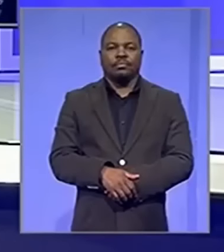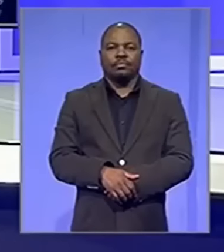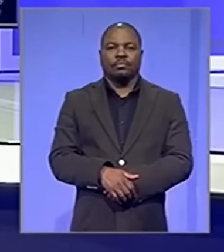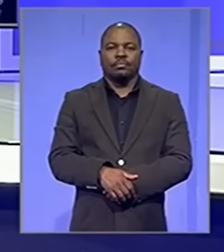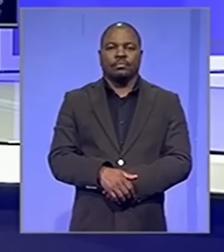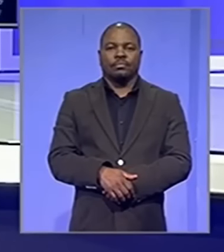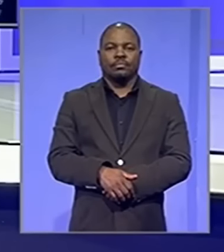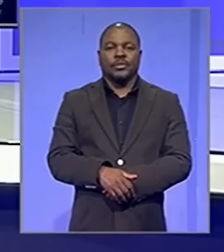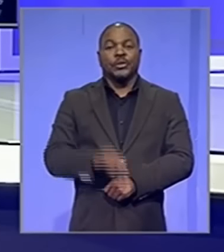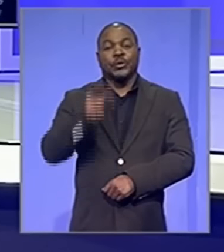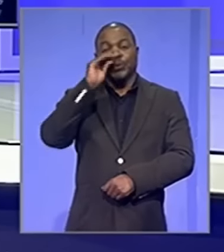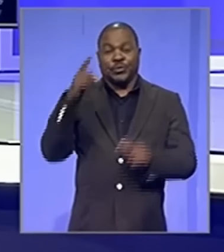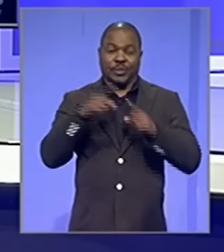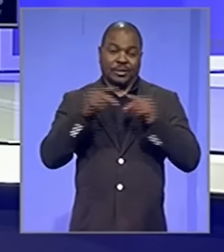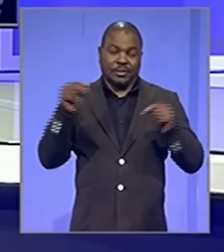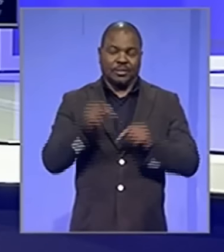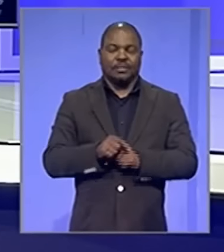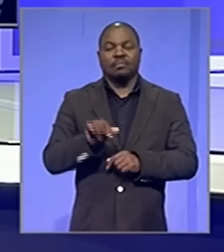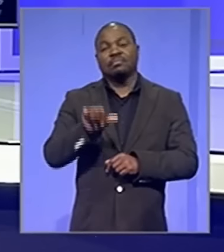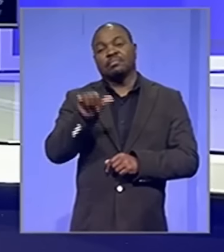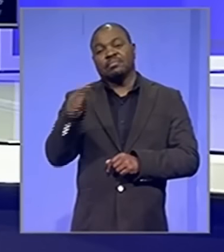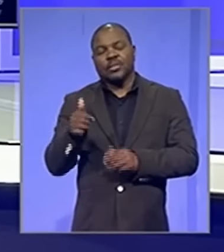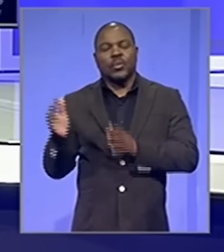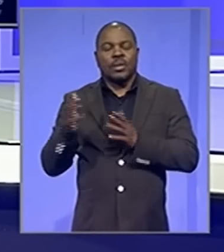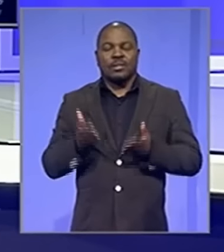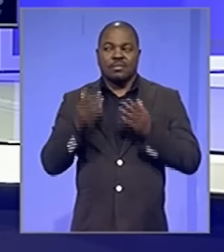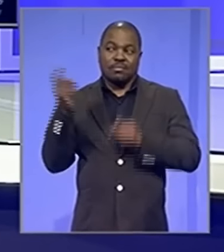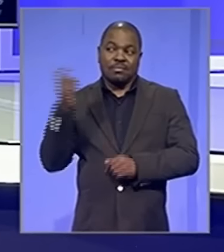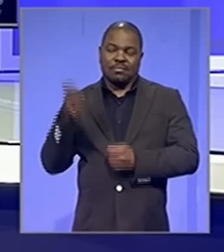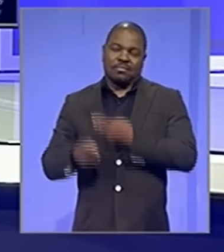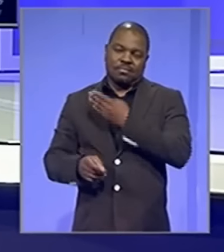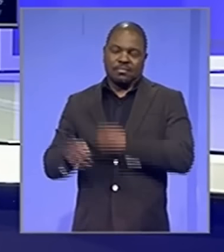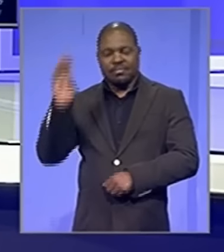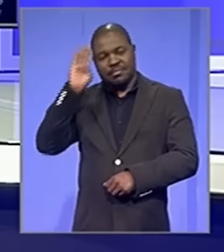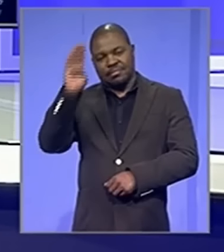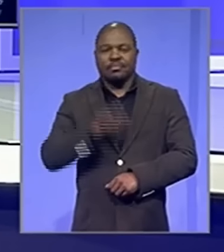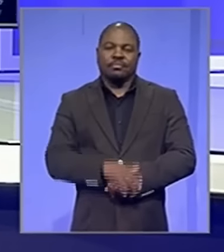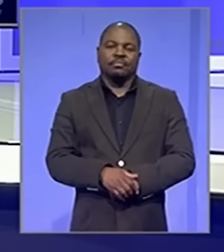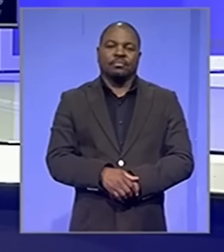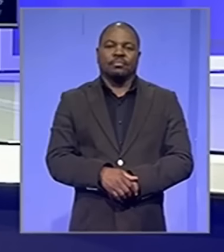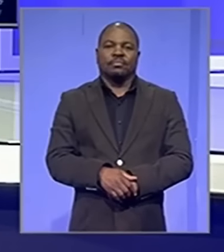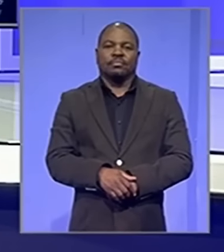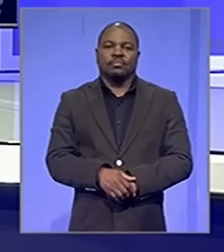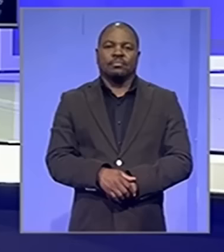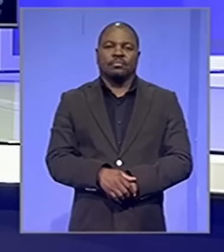Pareshu di felela mo go latela kakanyo ya maemo a boso thobela.